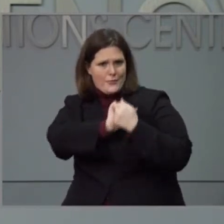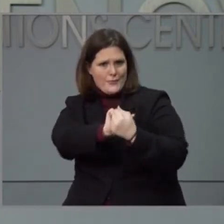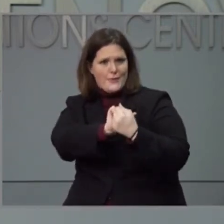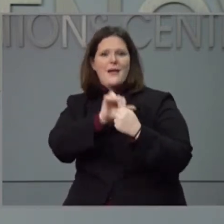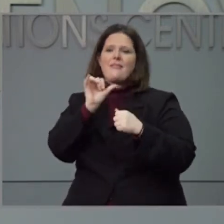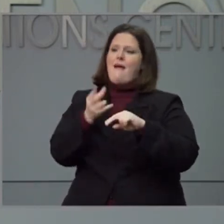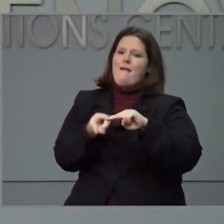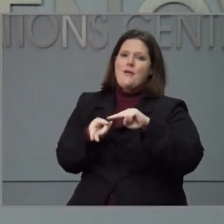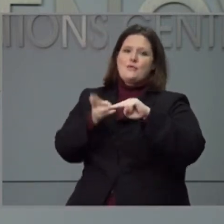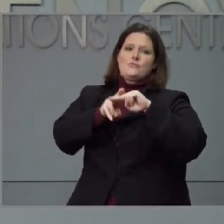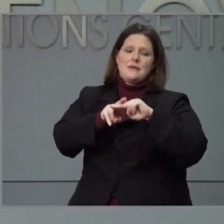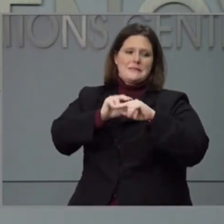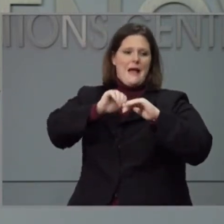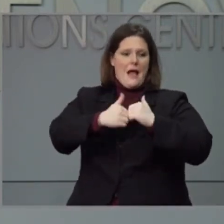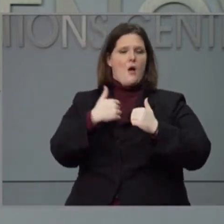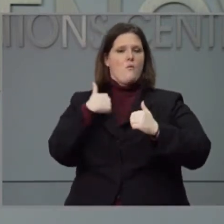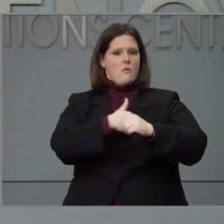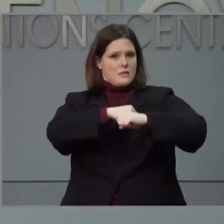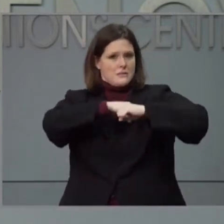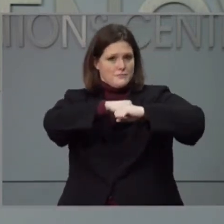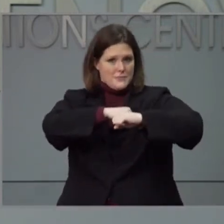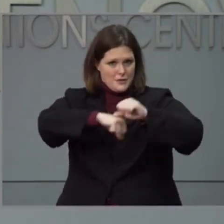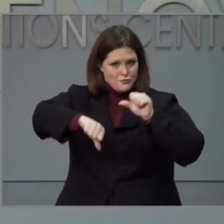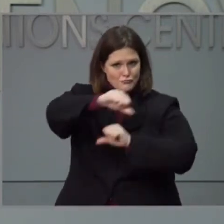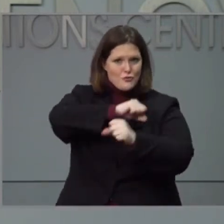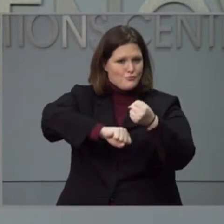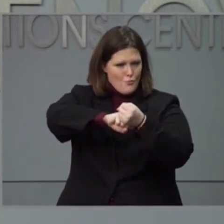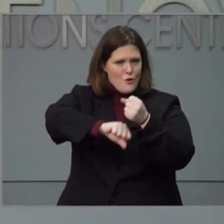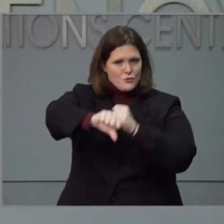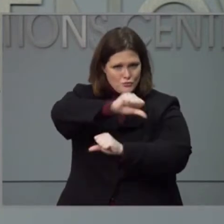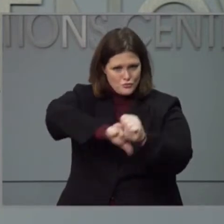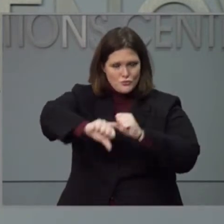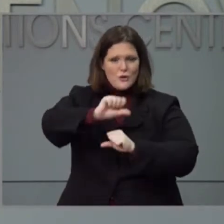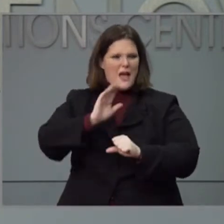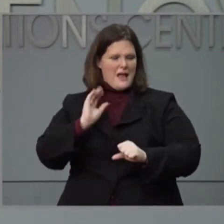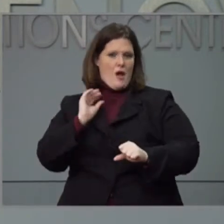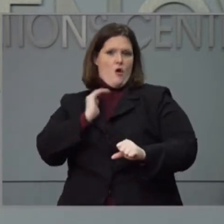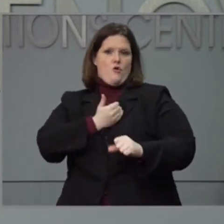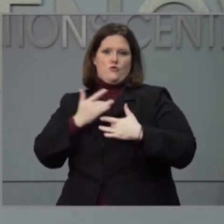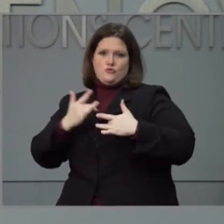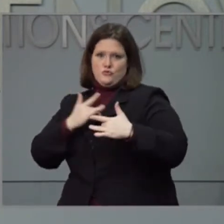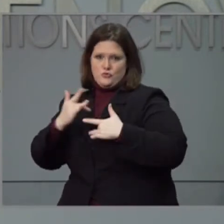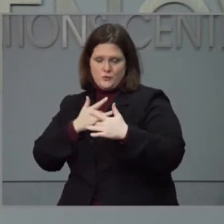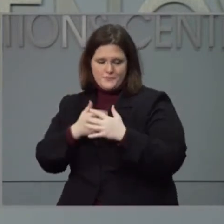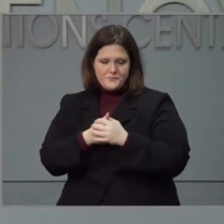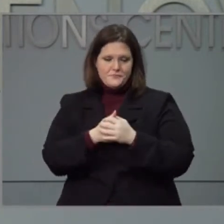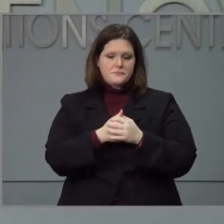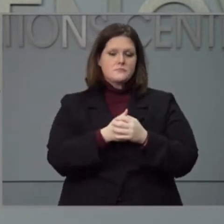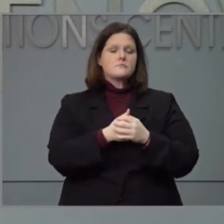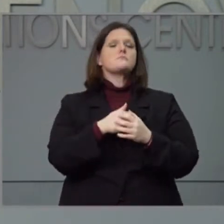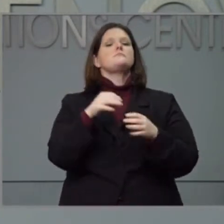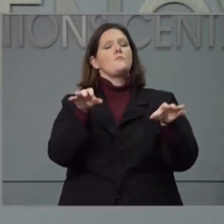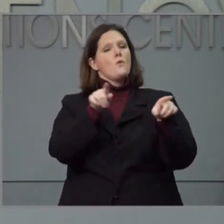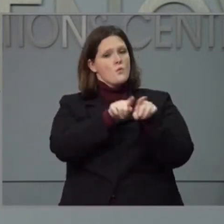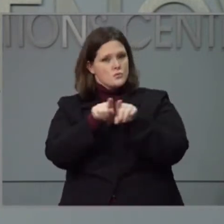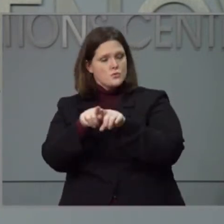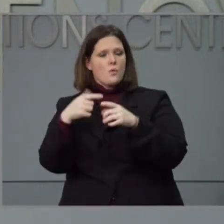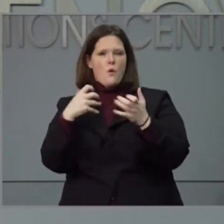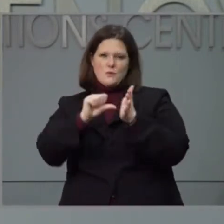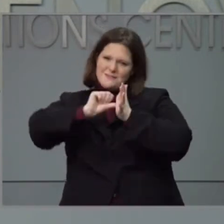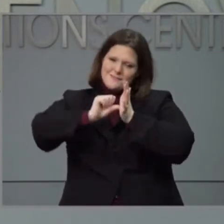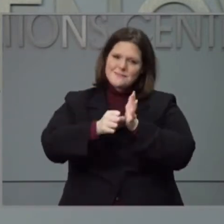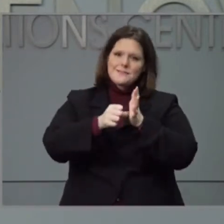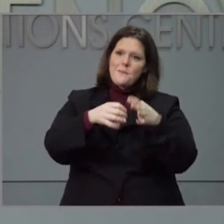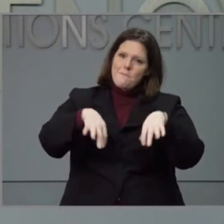step. Have them do some of the work around communicating the importance of masks and of social